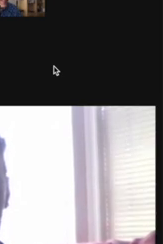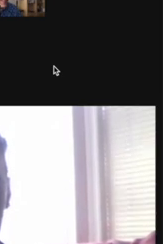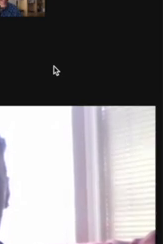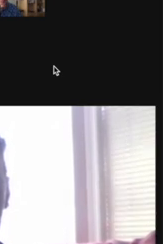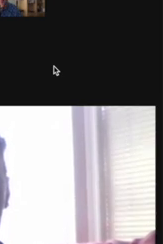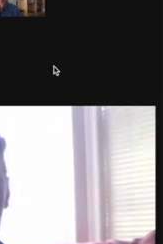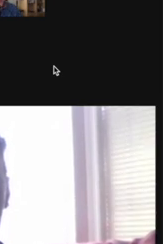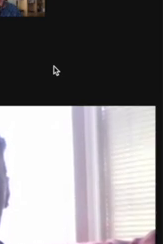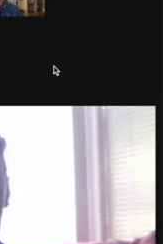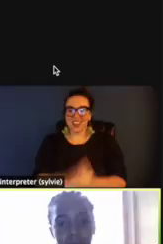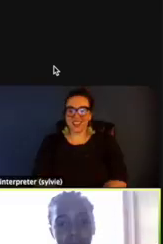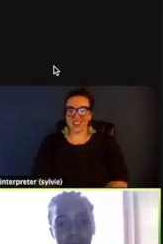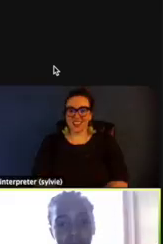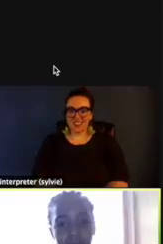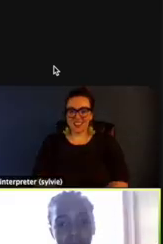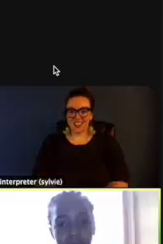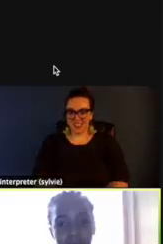Anya.